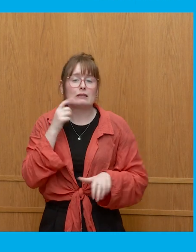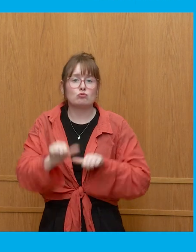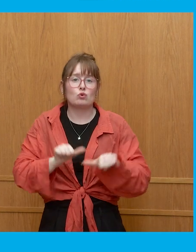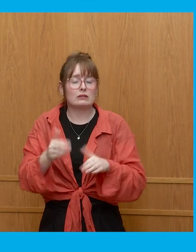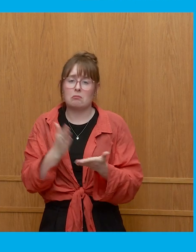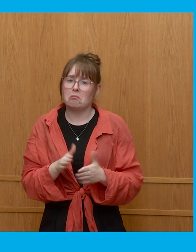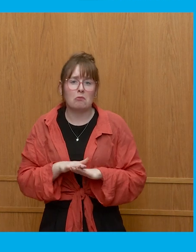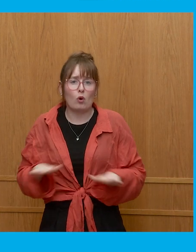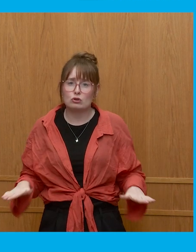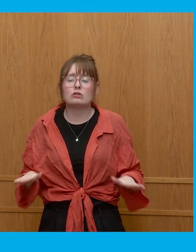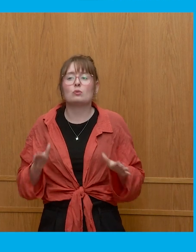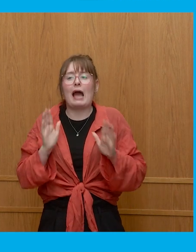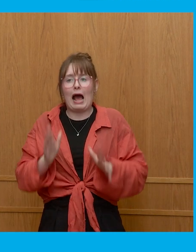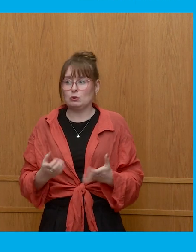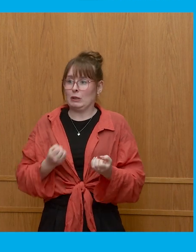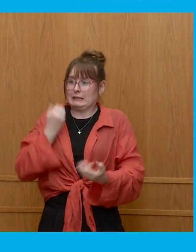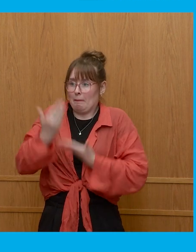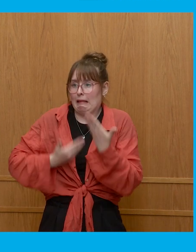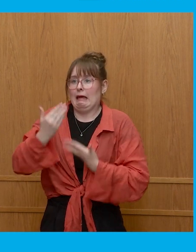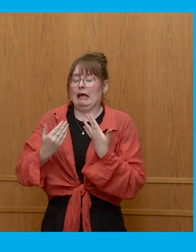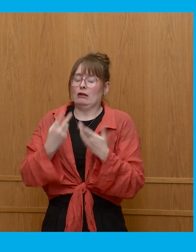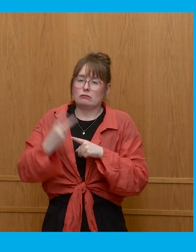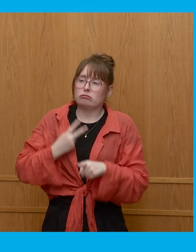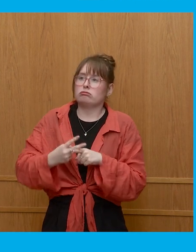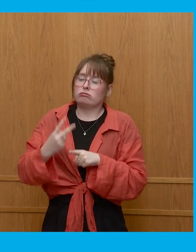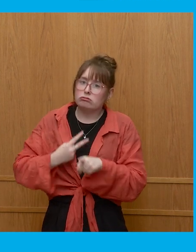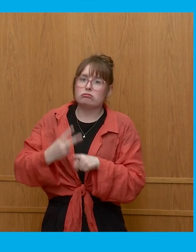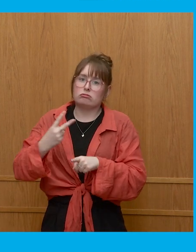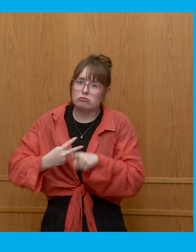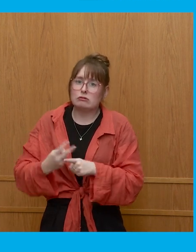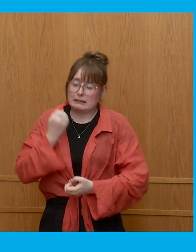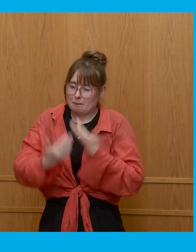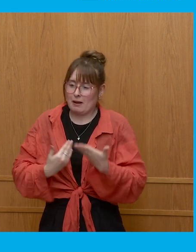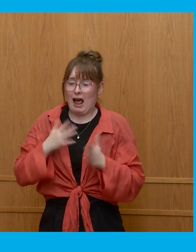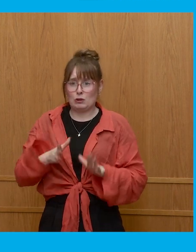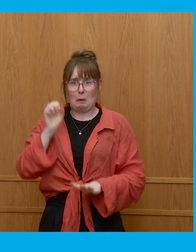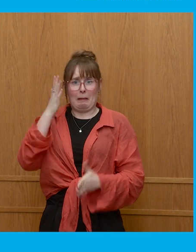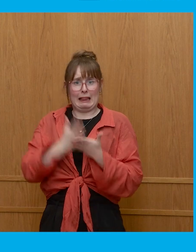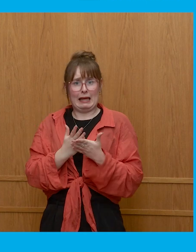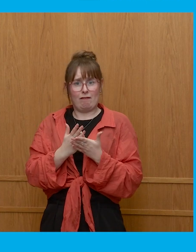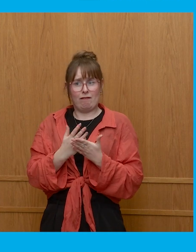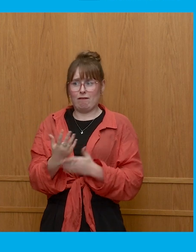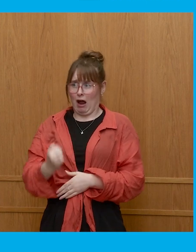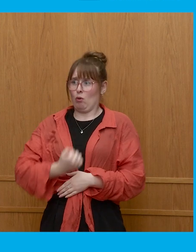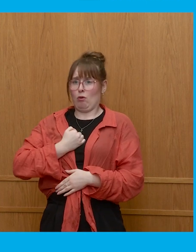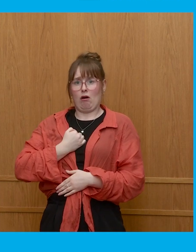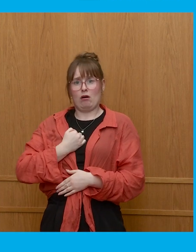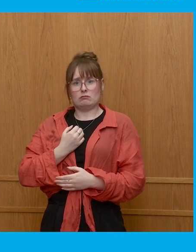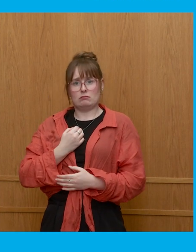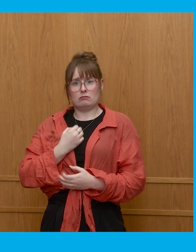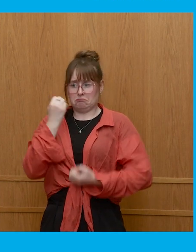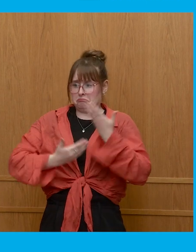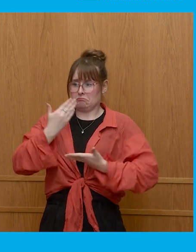we had to explain all the time and to believe our explanation, and also try